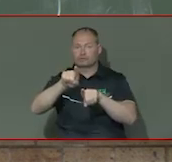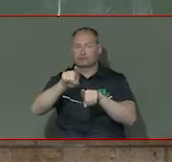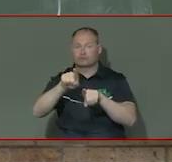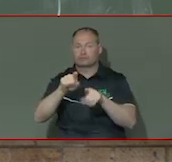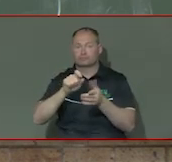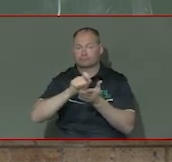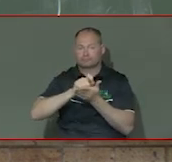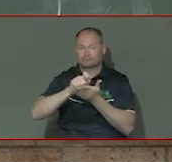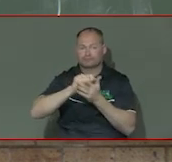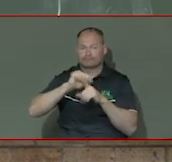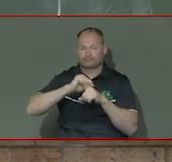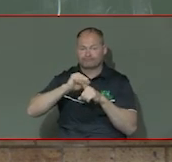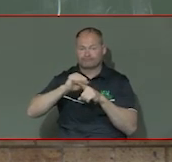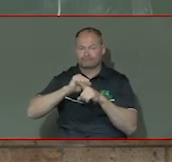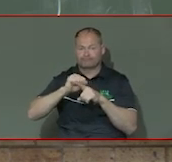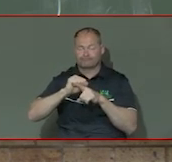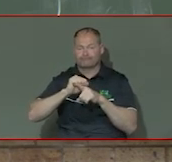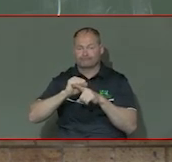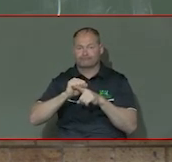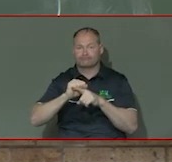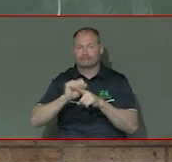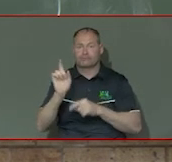again on